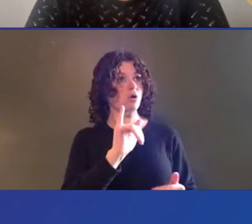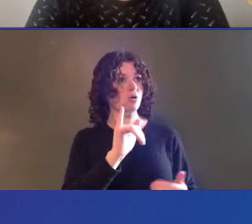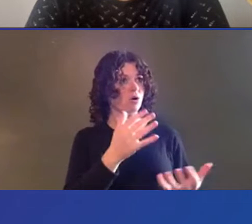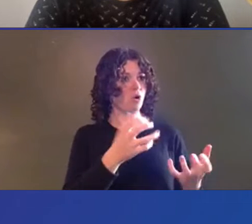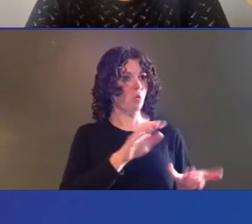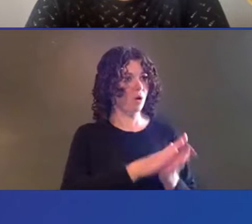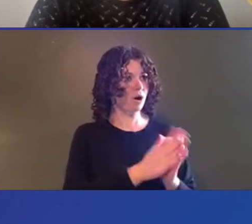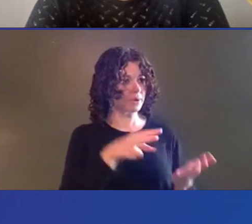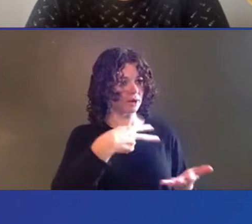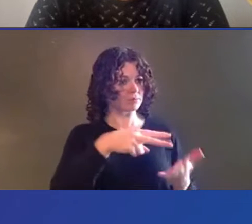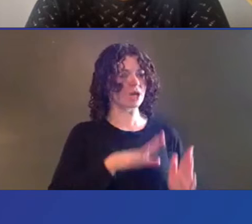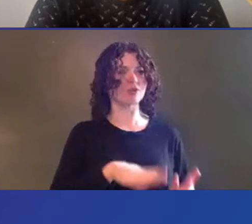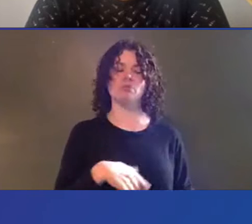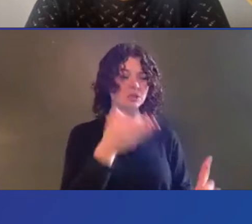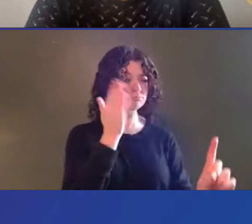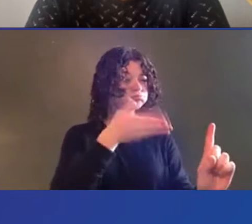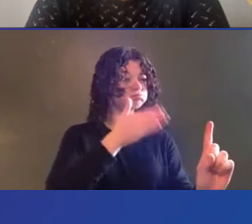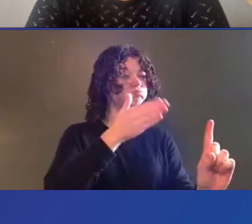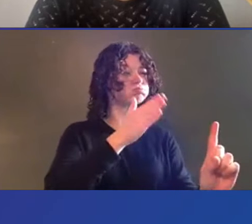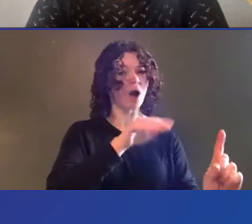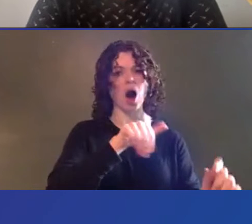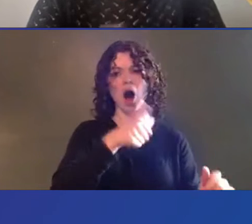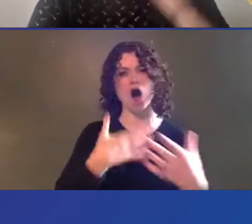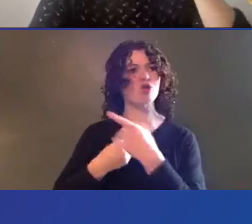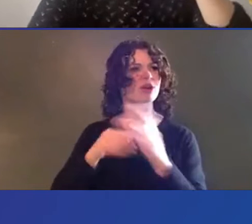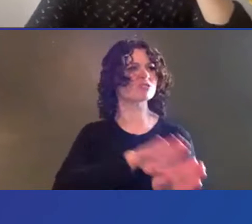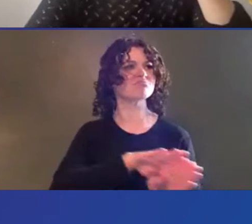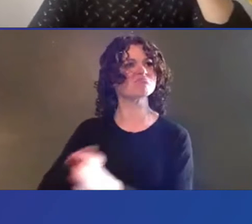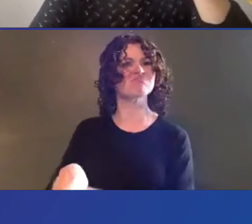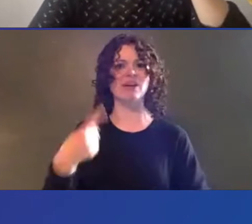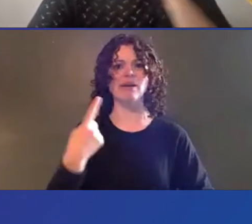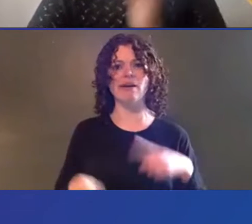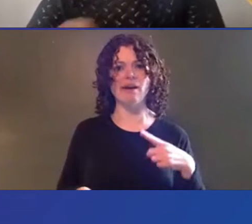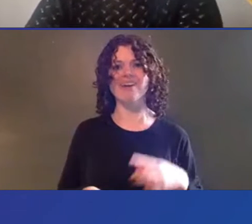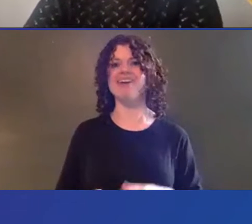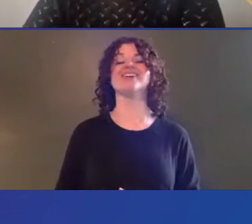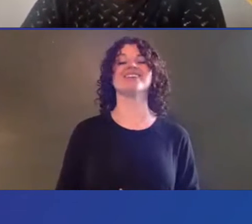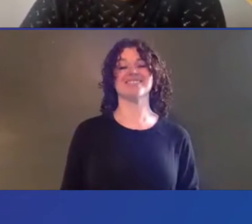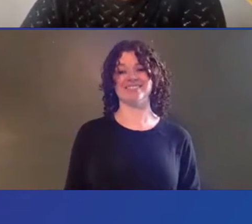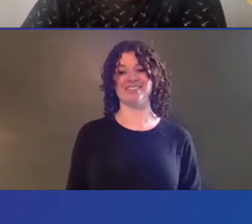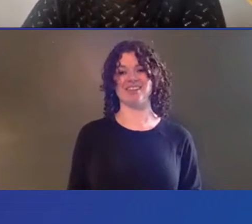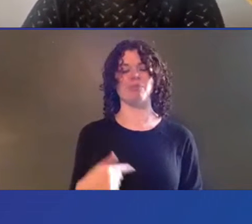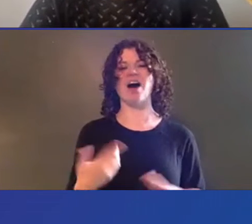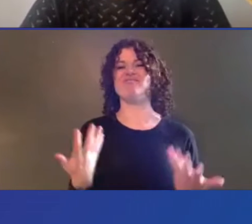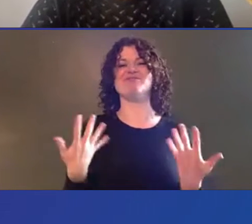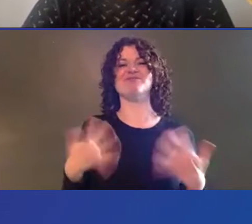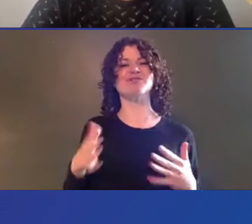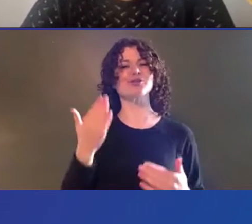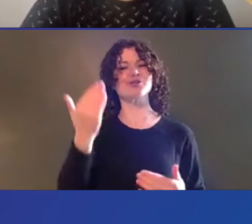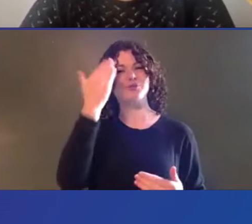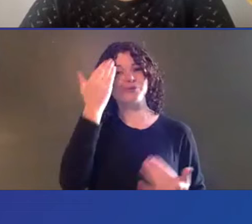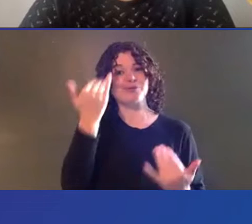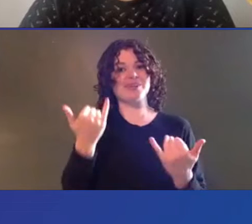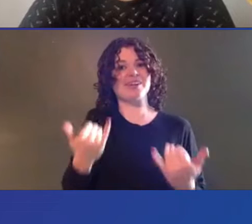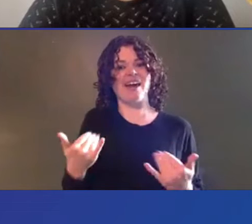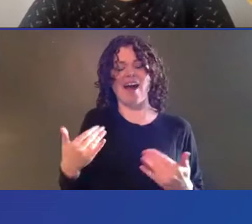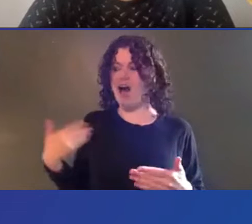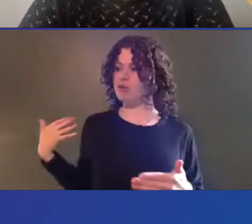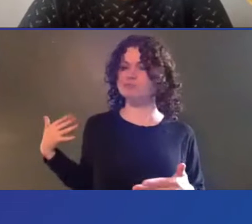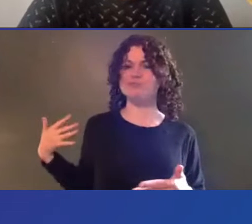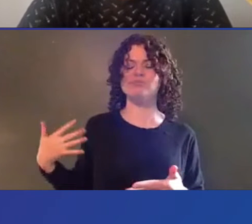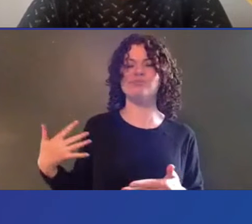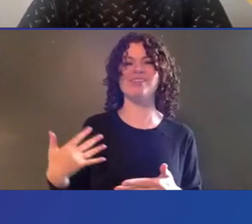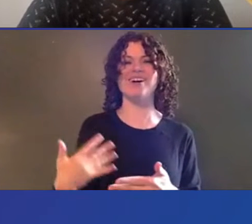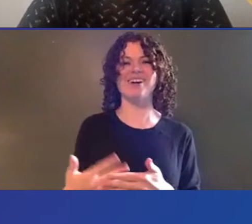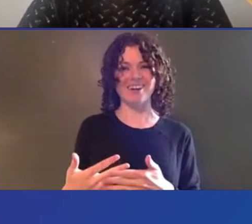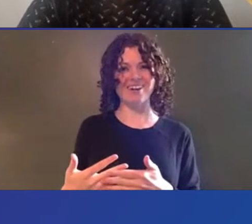you have to do. You can't focus on anything else. And I learned through time, and I think this is something that we share with Sarah,